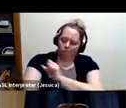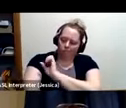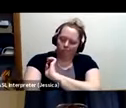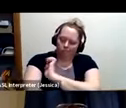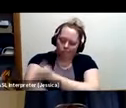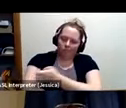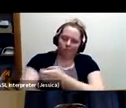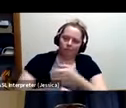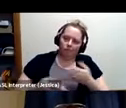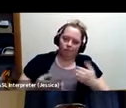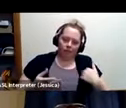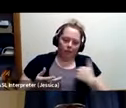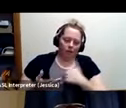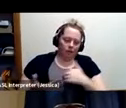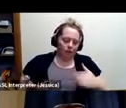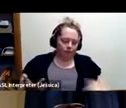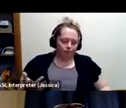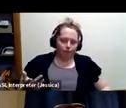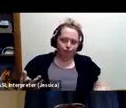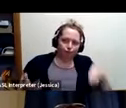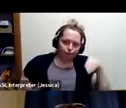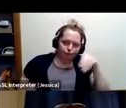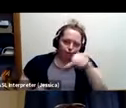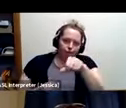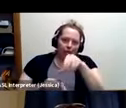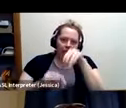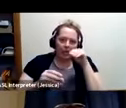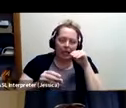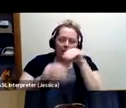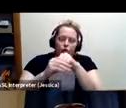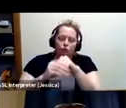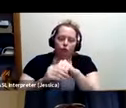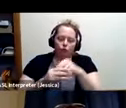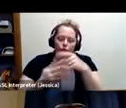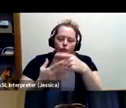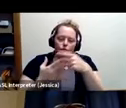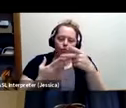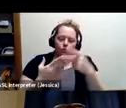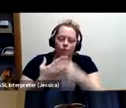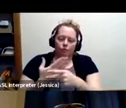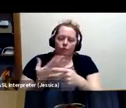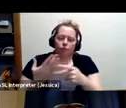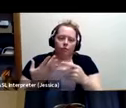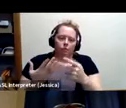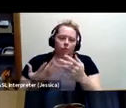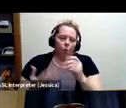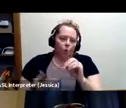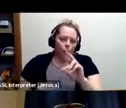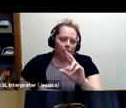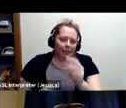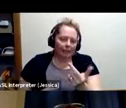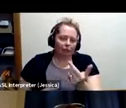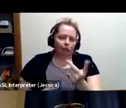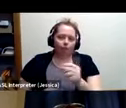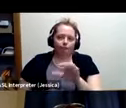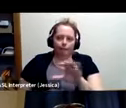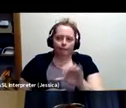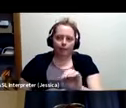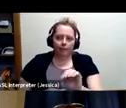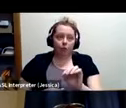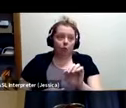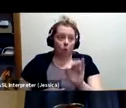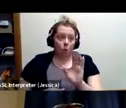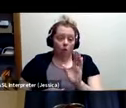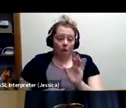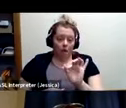So that's how you break that construct within organizations. So